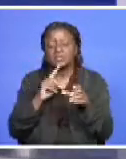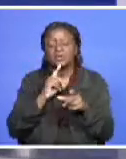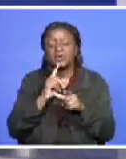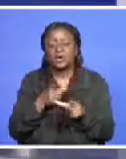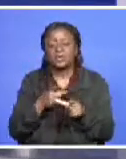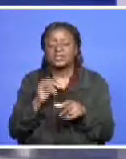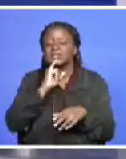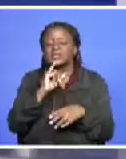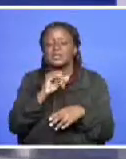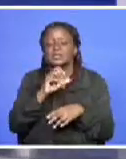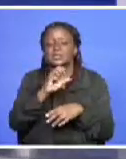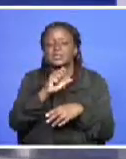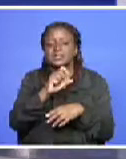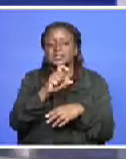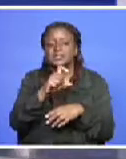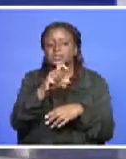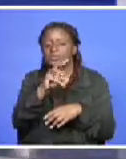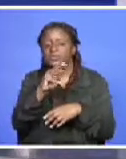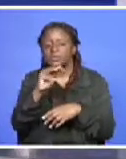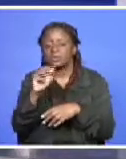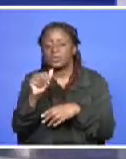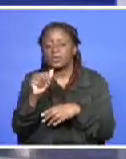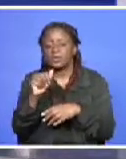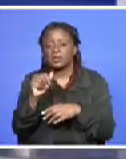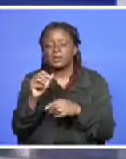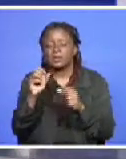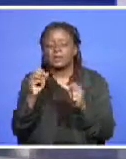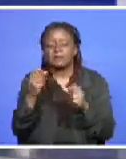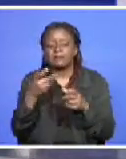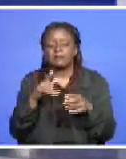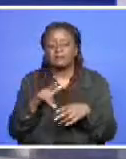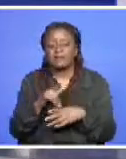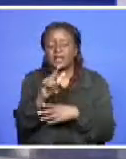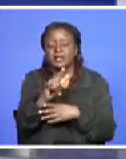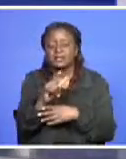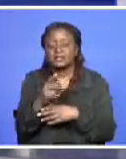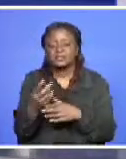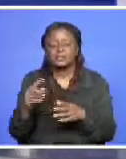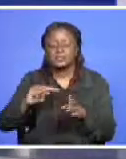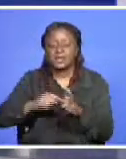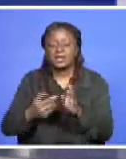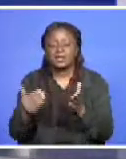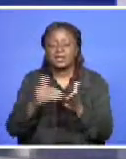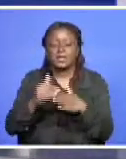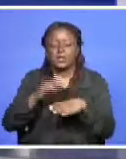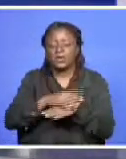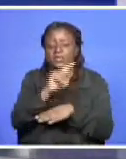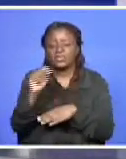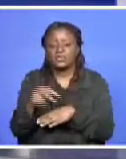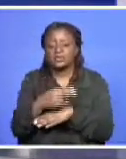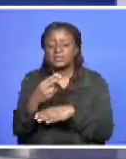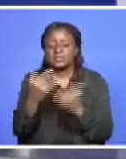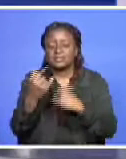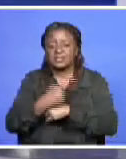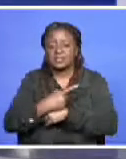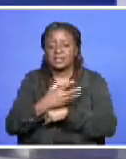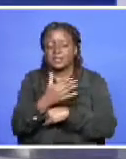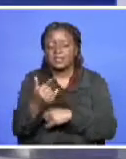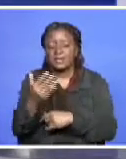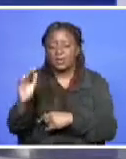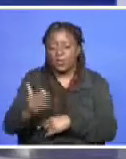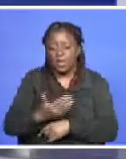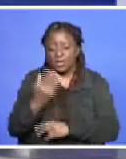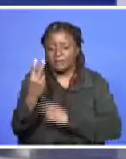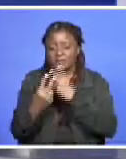island via American Airlines resumed on Thursday. Today, Exumians welcome visitors coming in from Charlotte, North